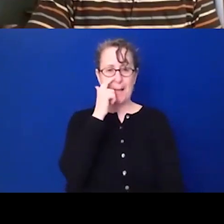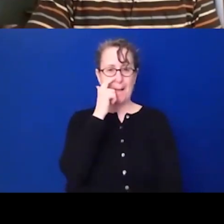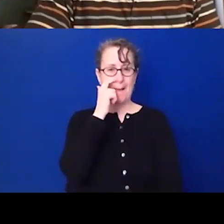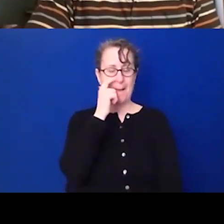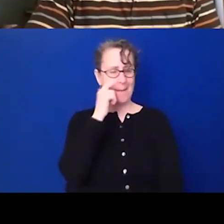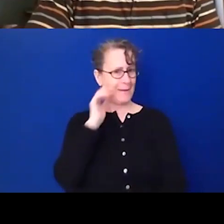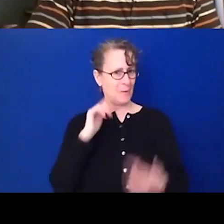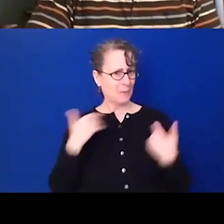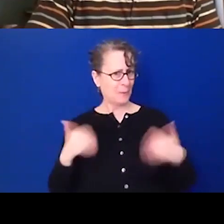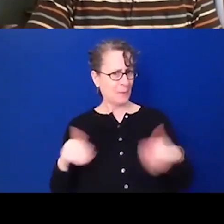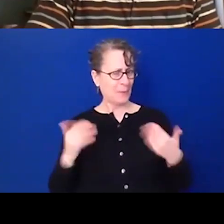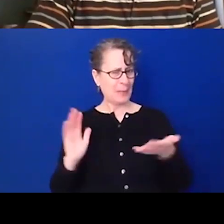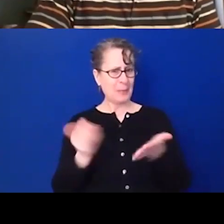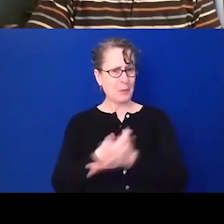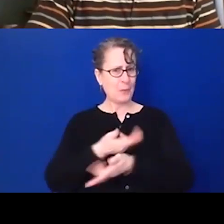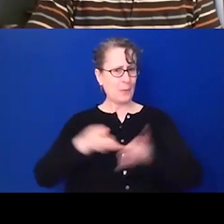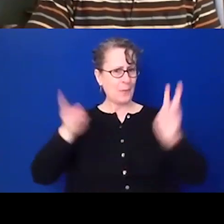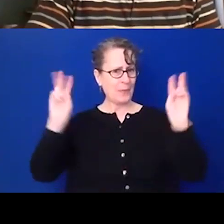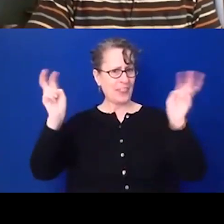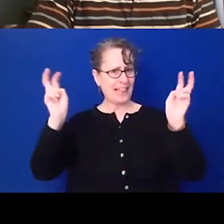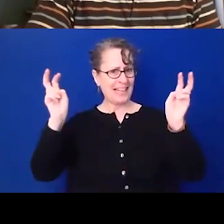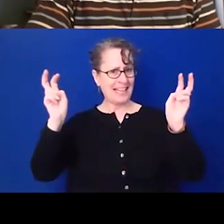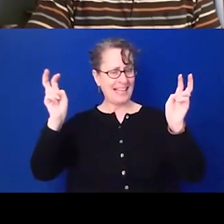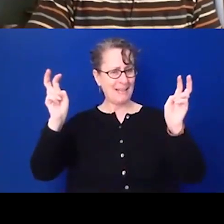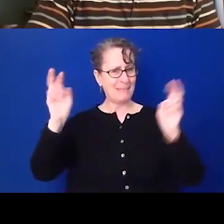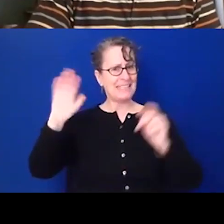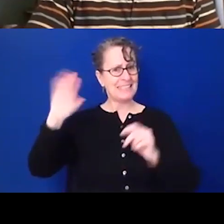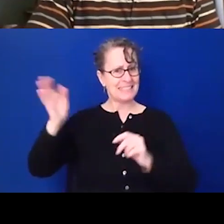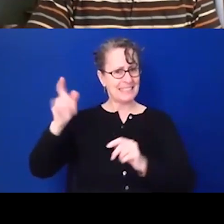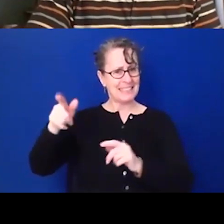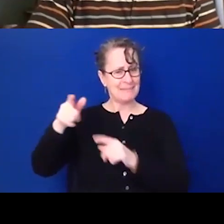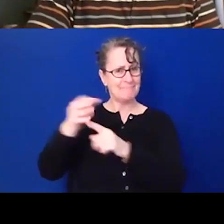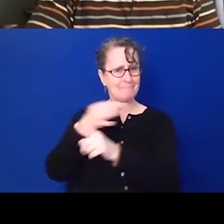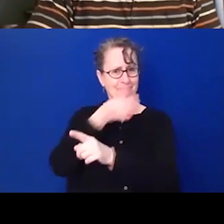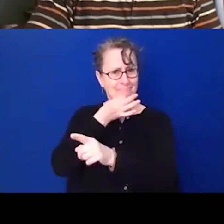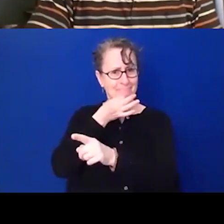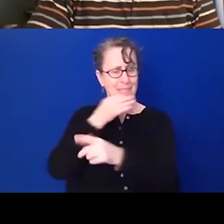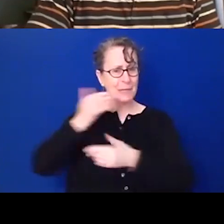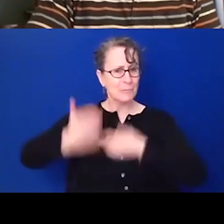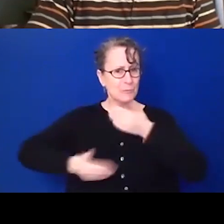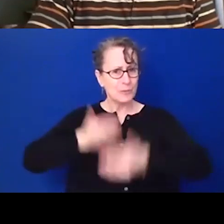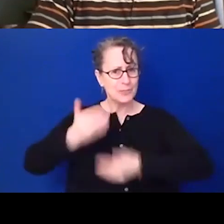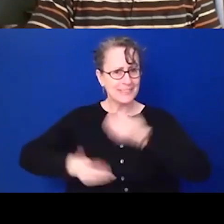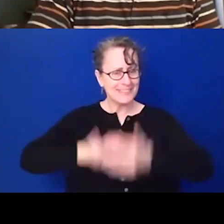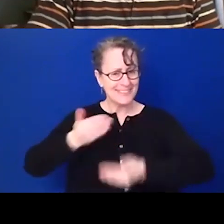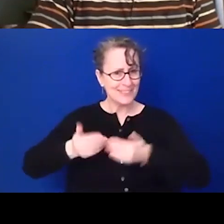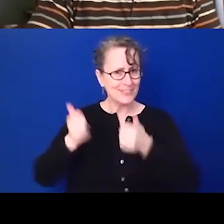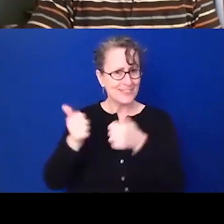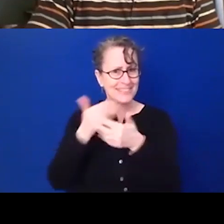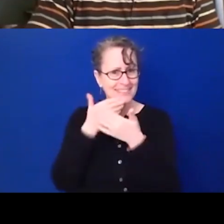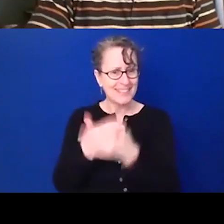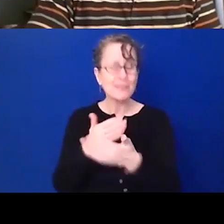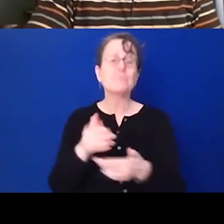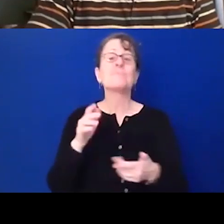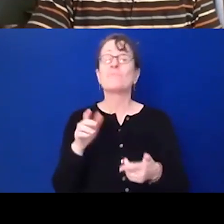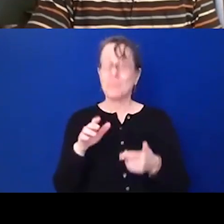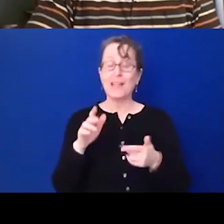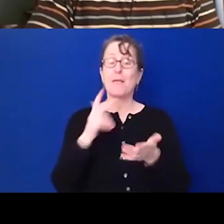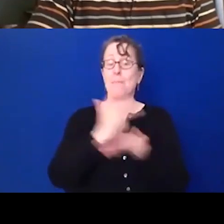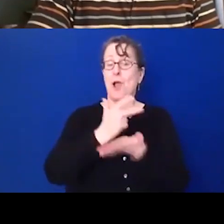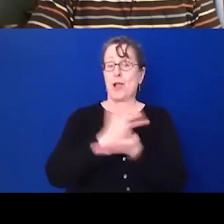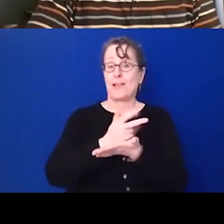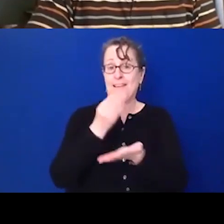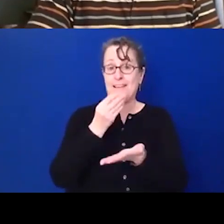Theme. As you keep us on the straight and narrow for procedures, part of the explanation of what's happening with the parking fund budget is also a thank